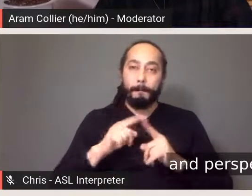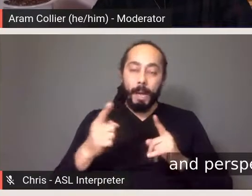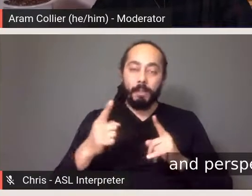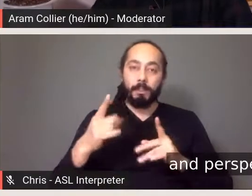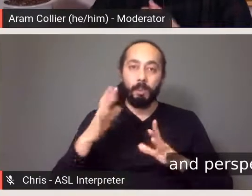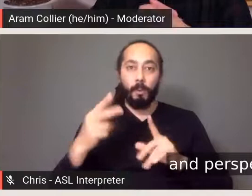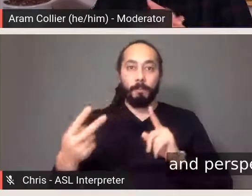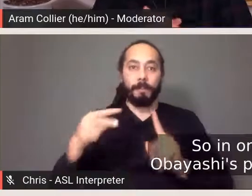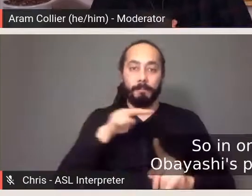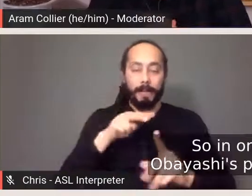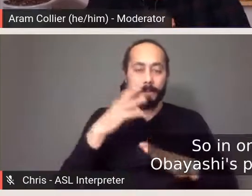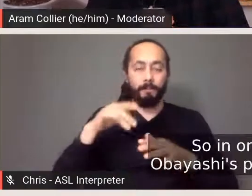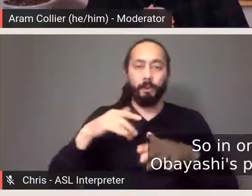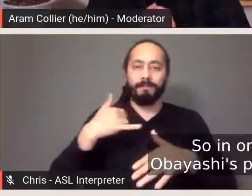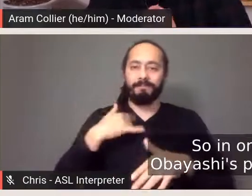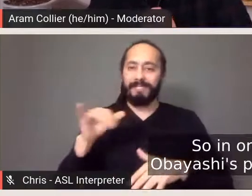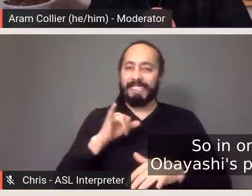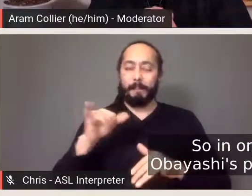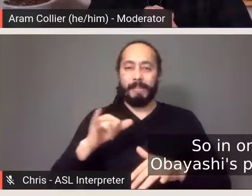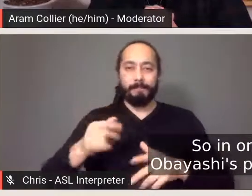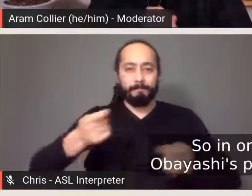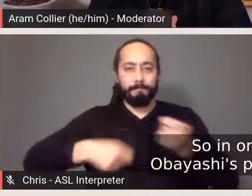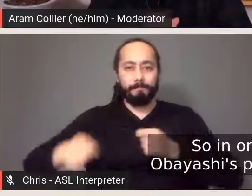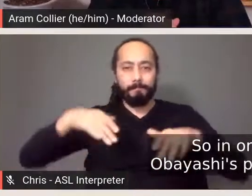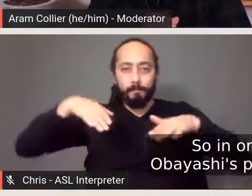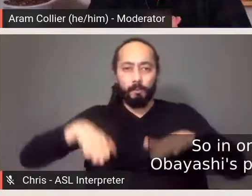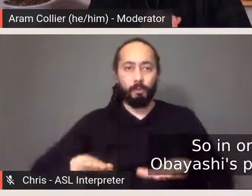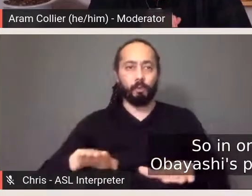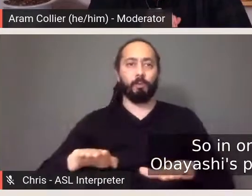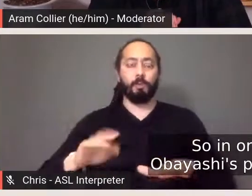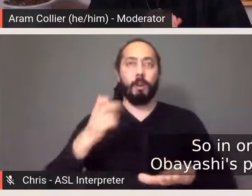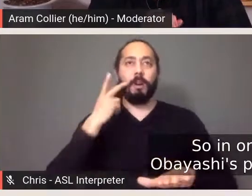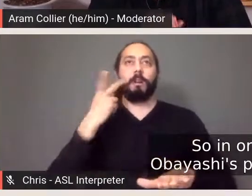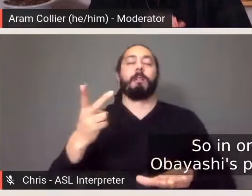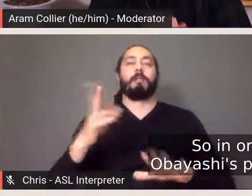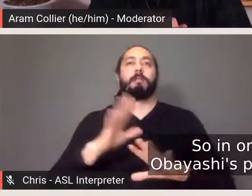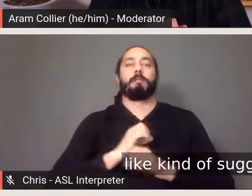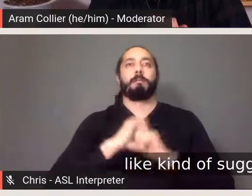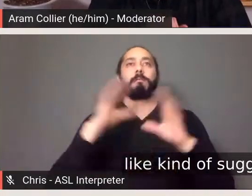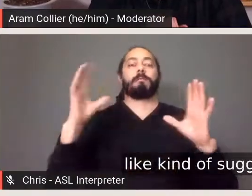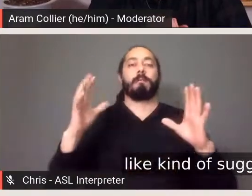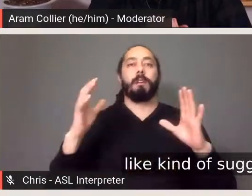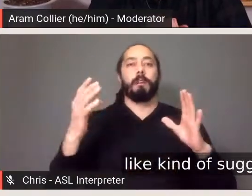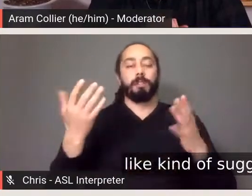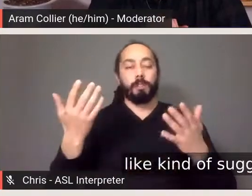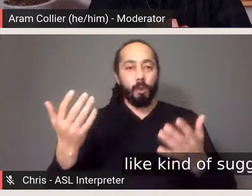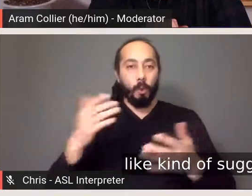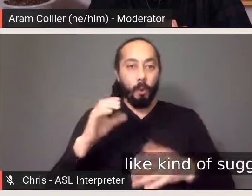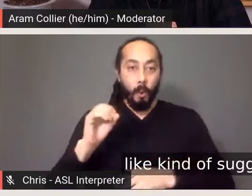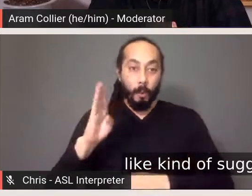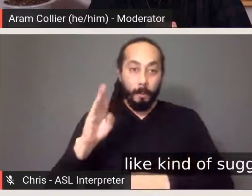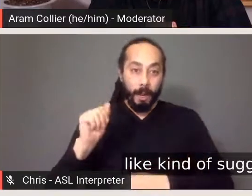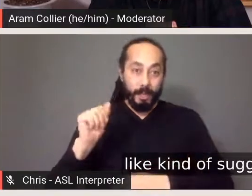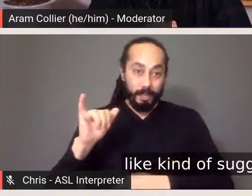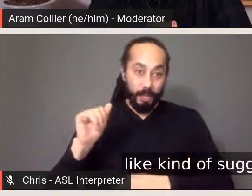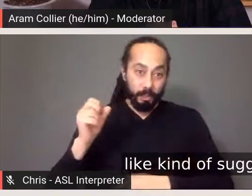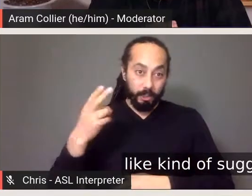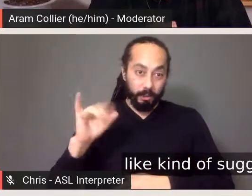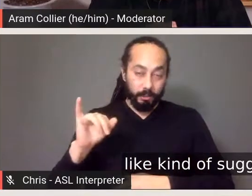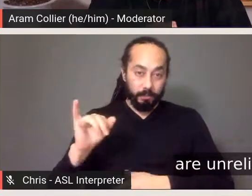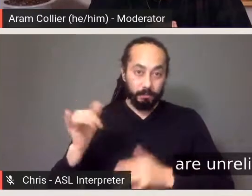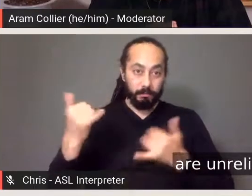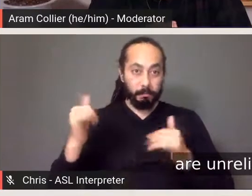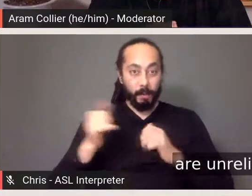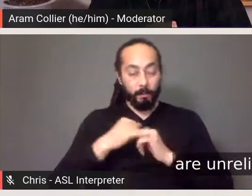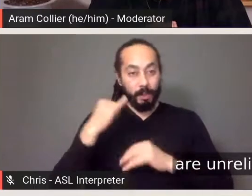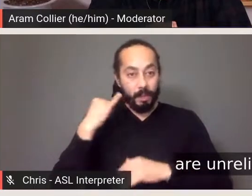so. So in one sense, I think Obayashi's playing with this idea by kind of suggesting that all